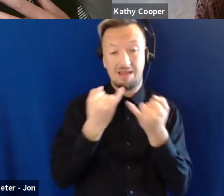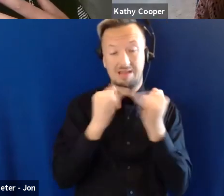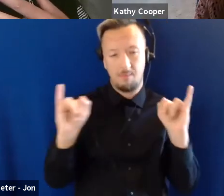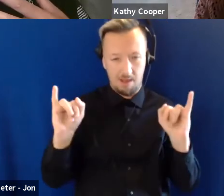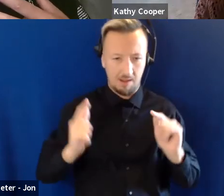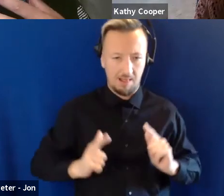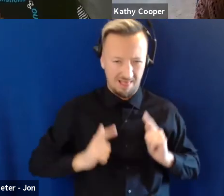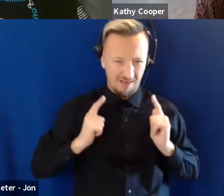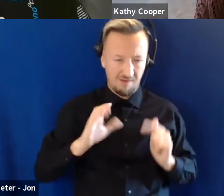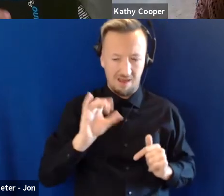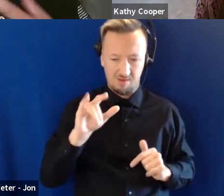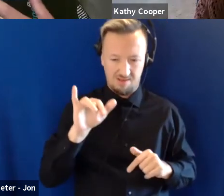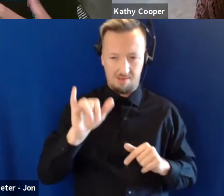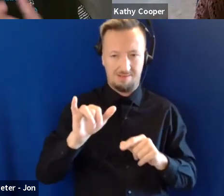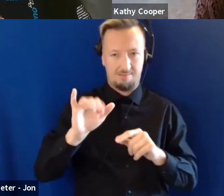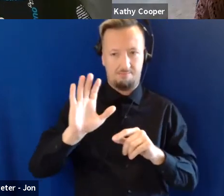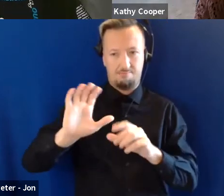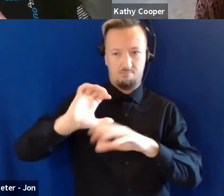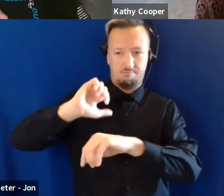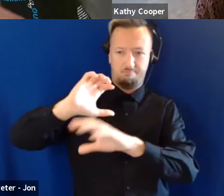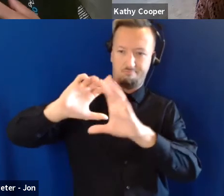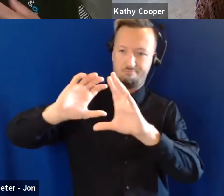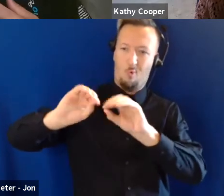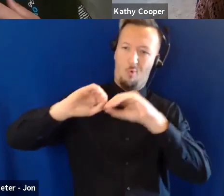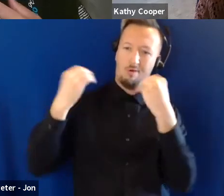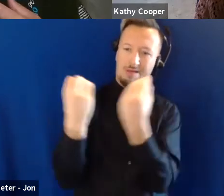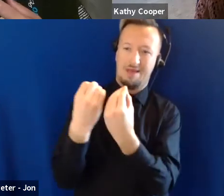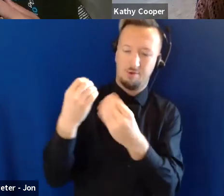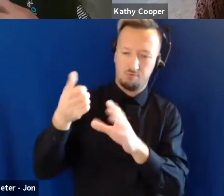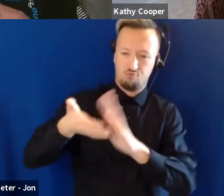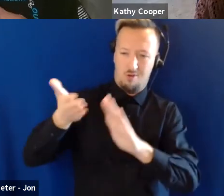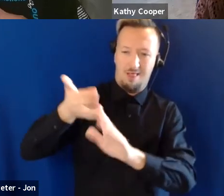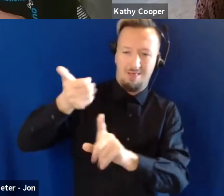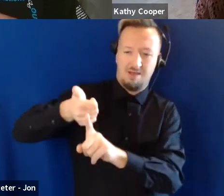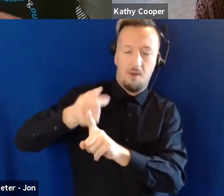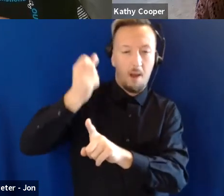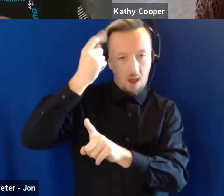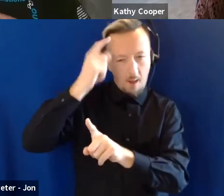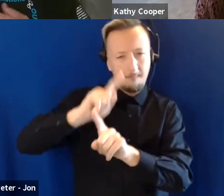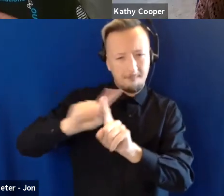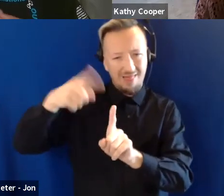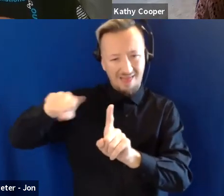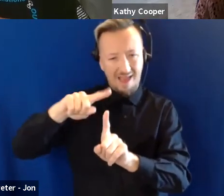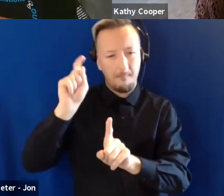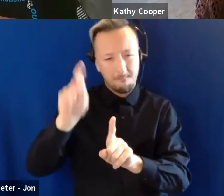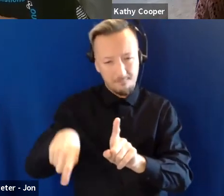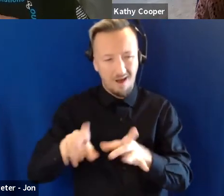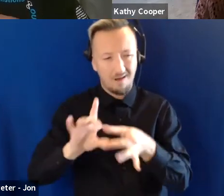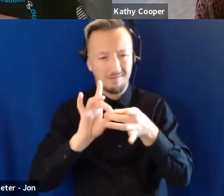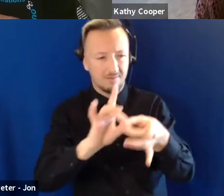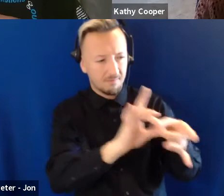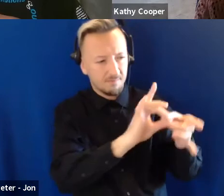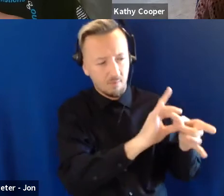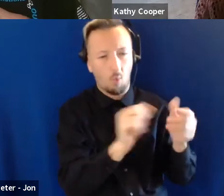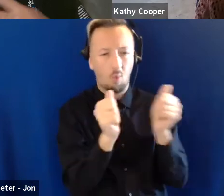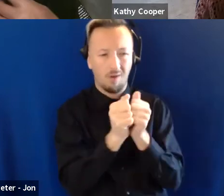autonomous organizations, there is this expectation of a relationship of some sort with the designated state